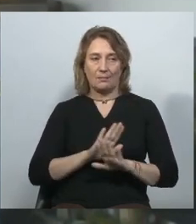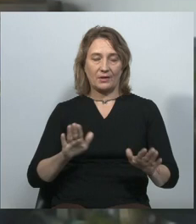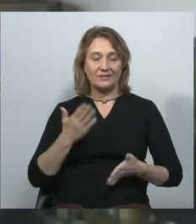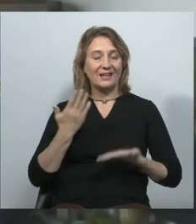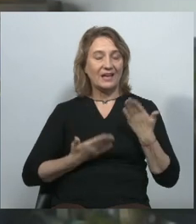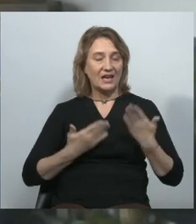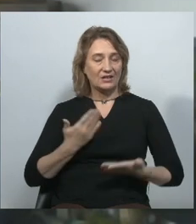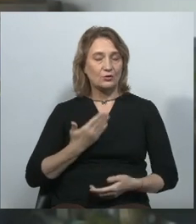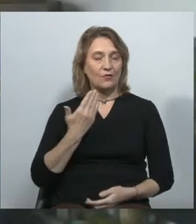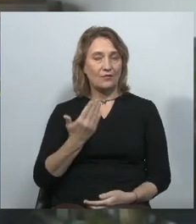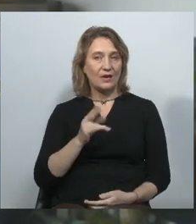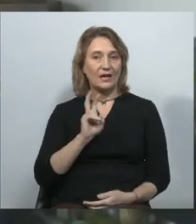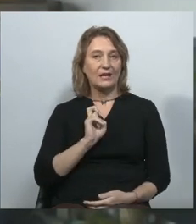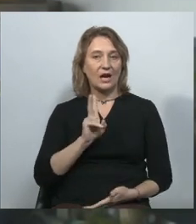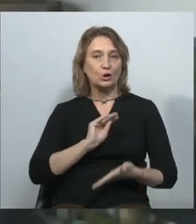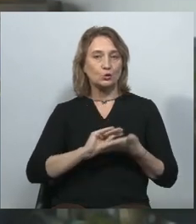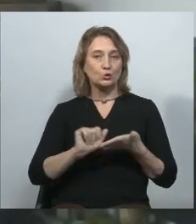for example, you write